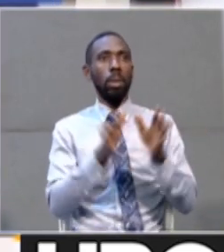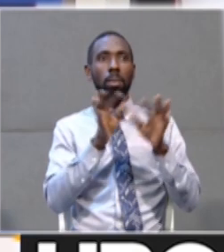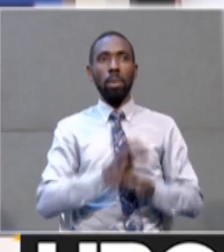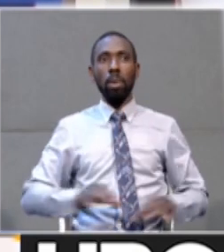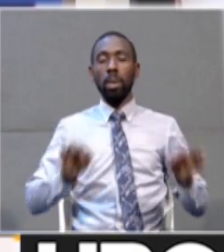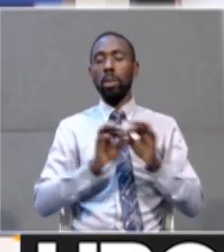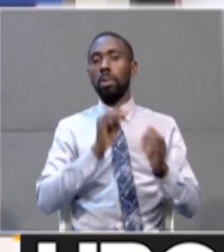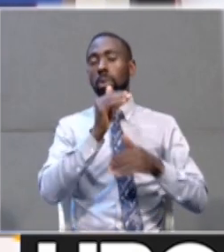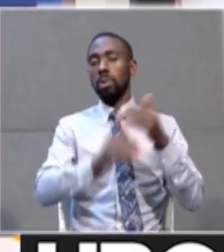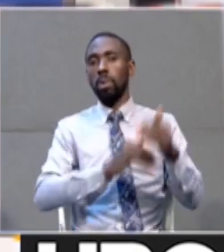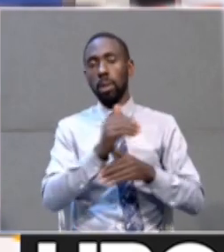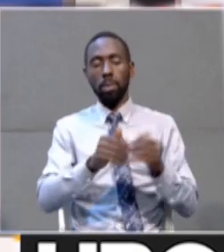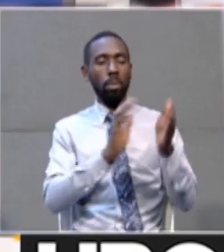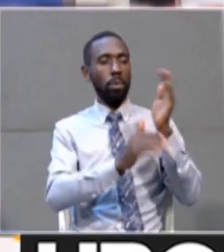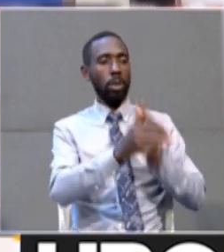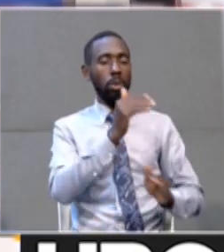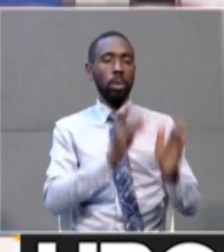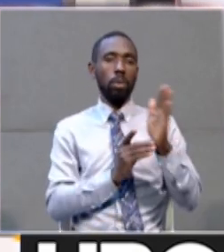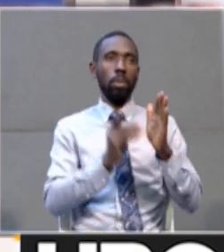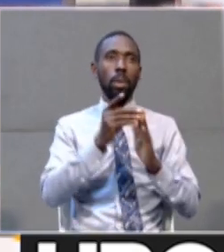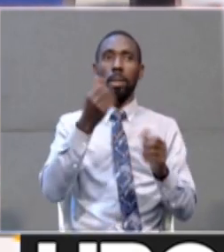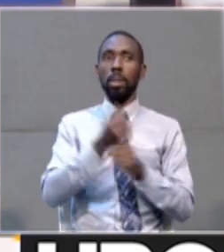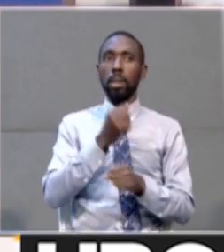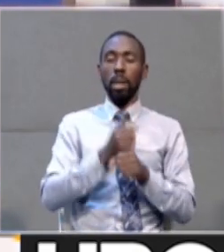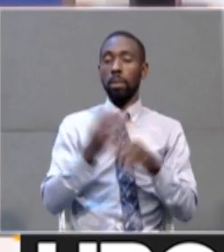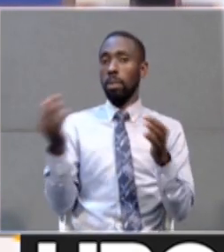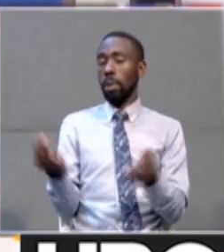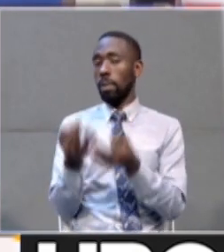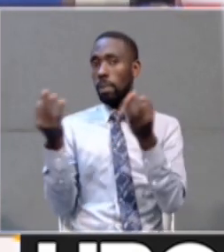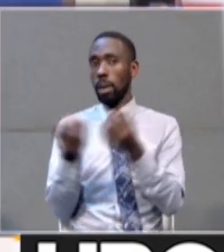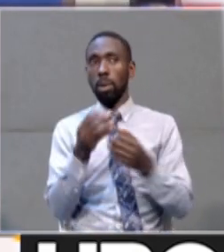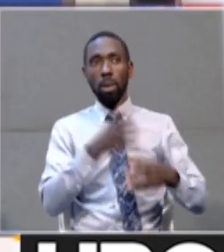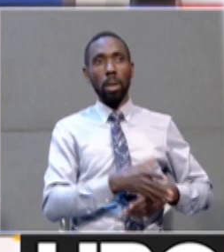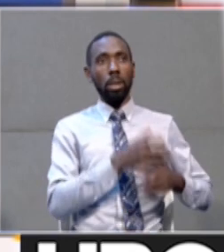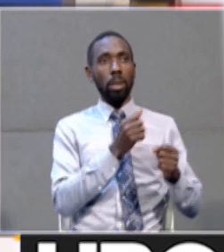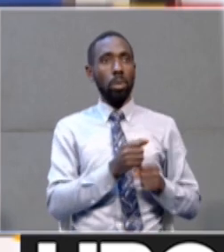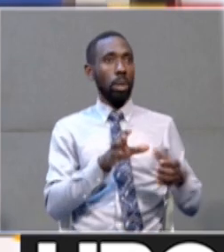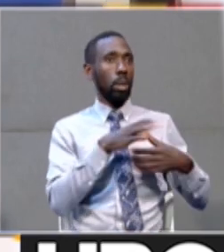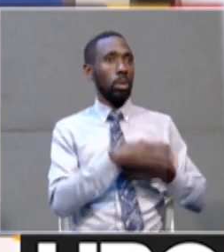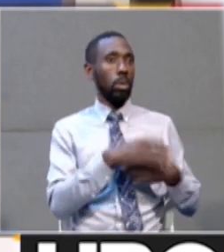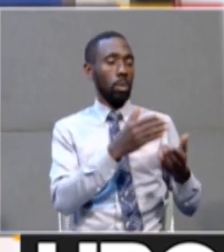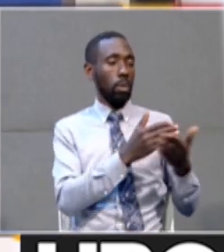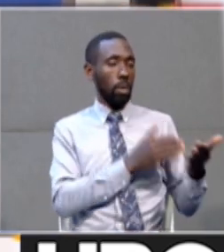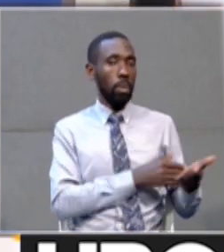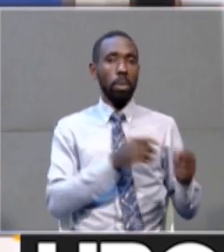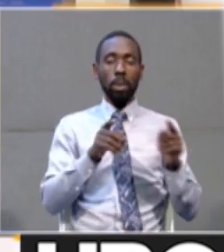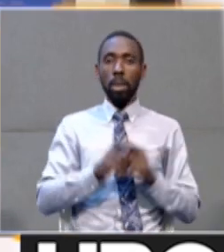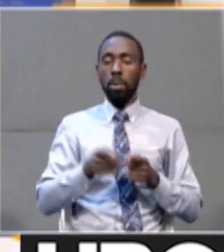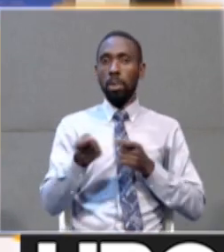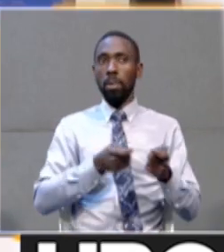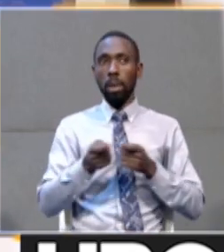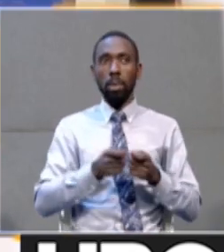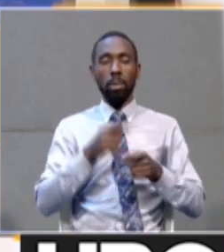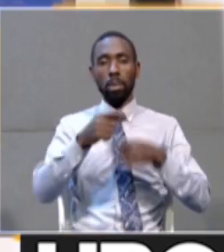sometimes maybe you'd find because of distance results delayed to get to the communities, but with this 33 TB lamp, once